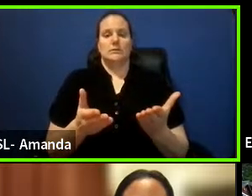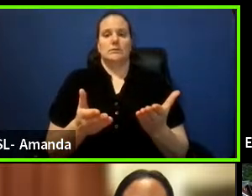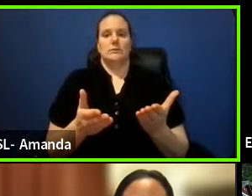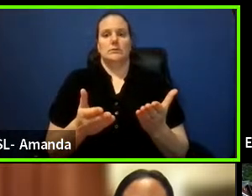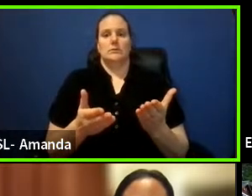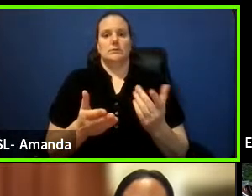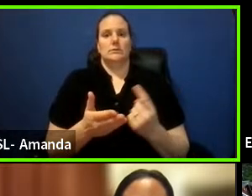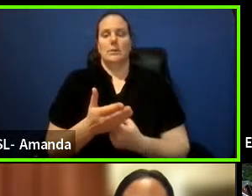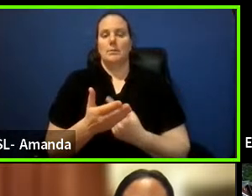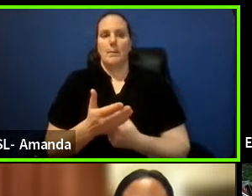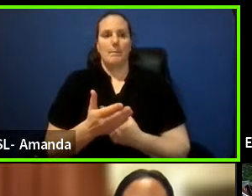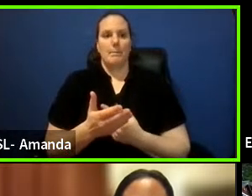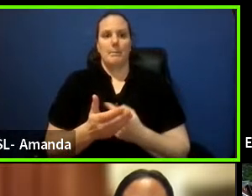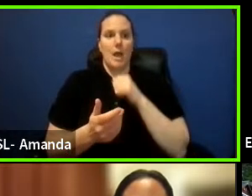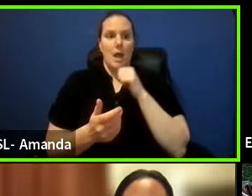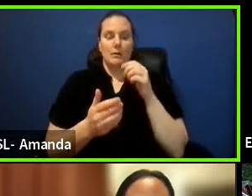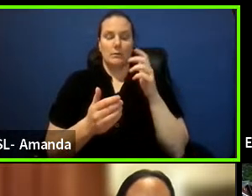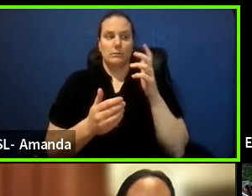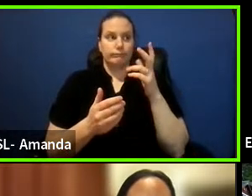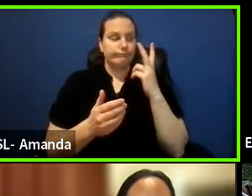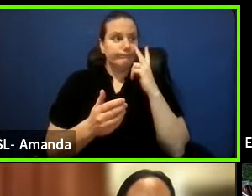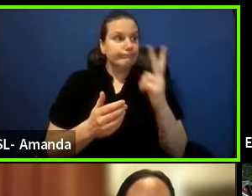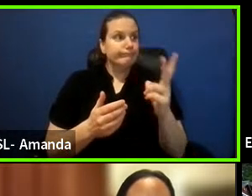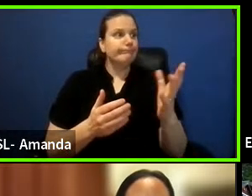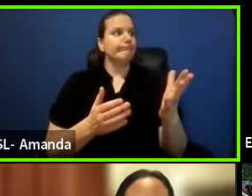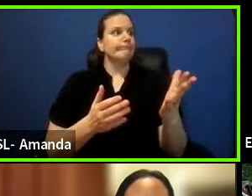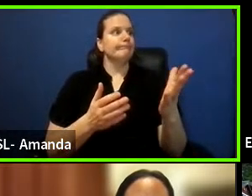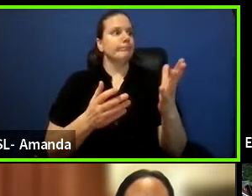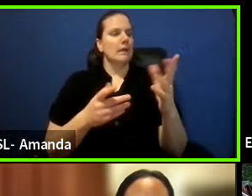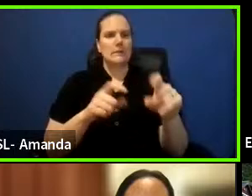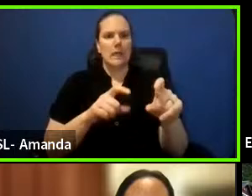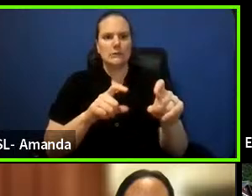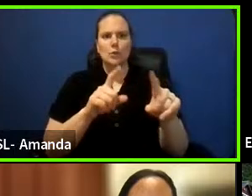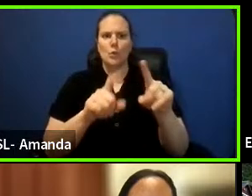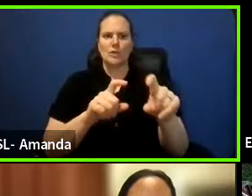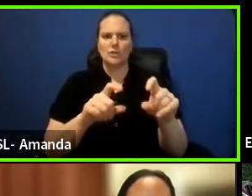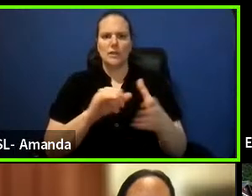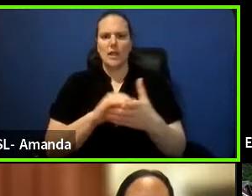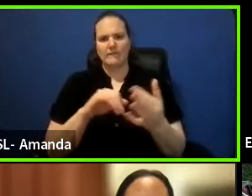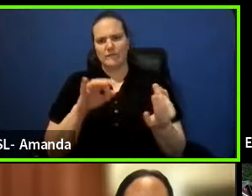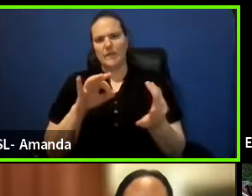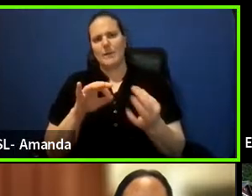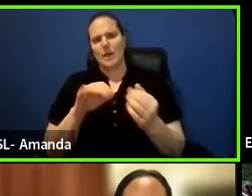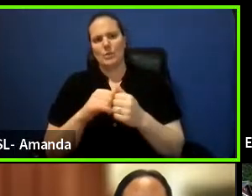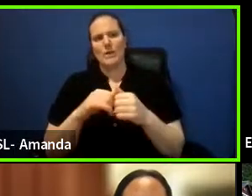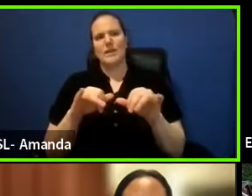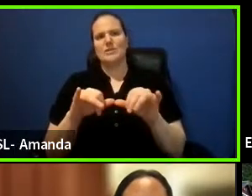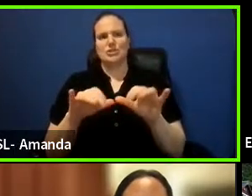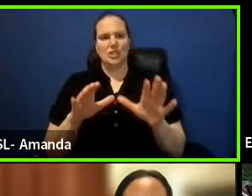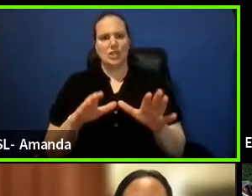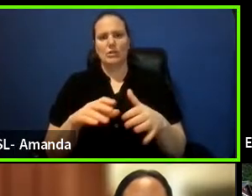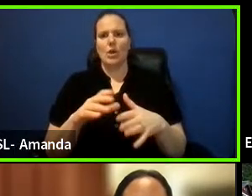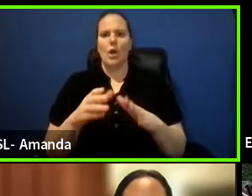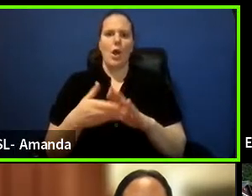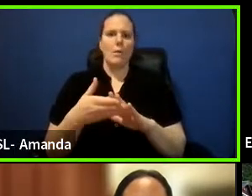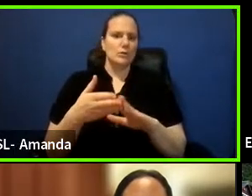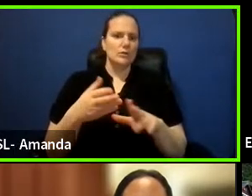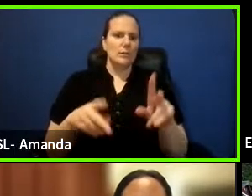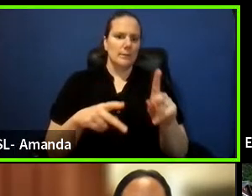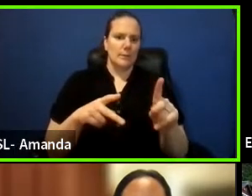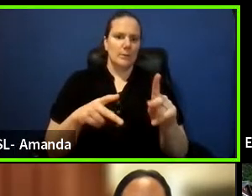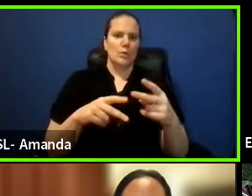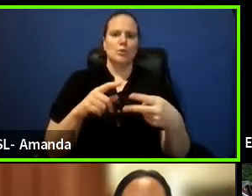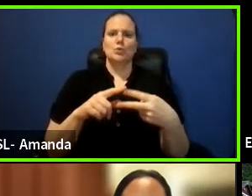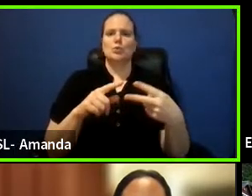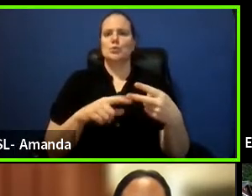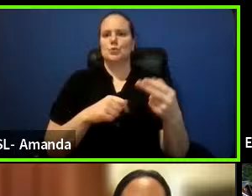aren't apparent, and testing and questioning things. And so there is a feedback with the engineering and the operations people, because there's two